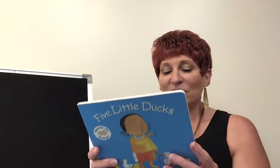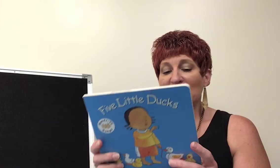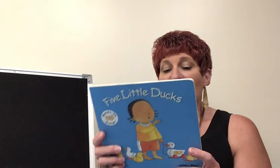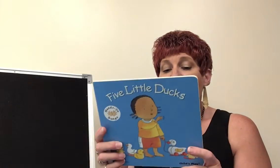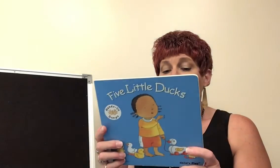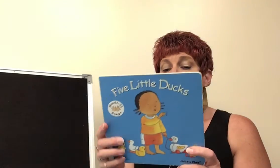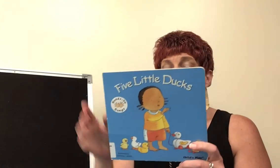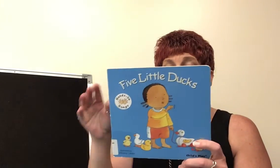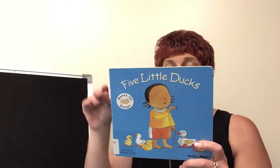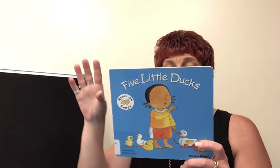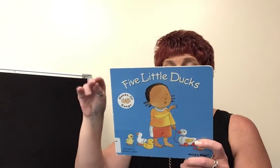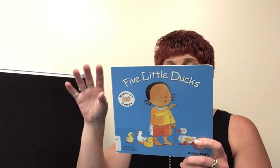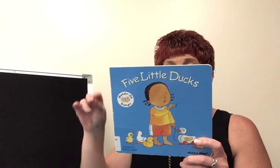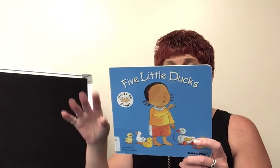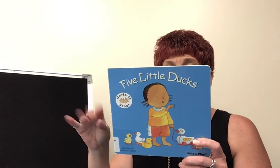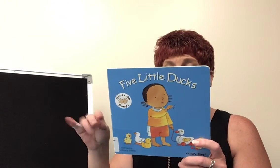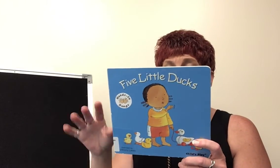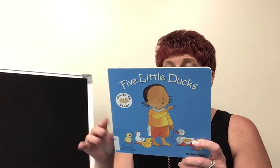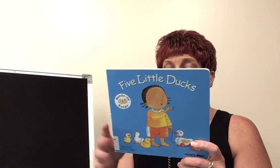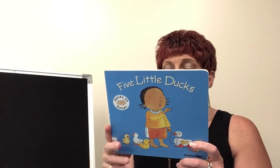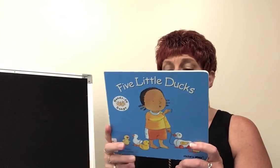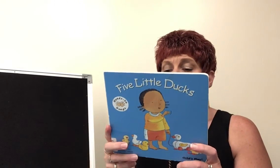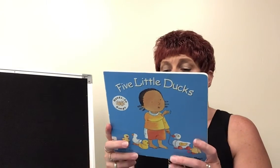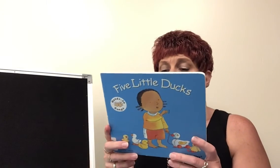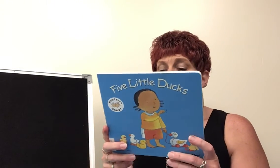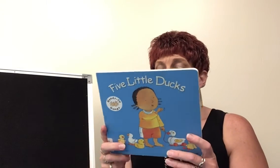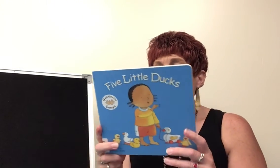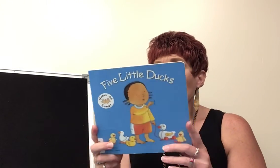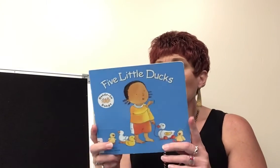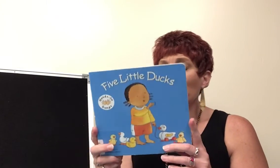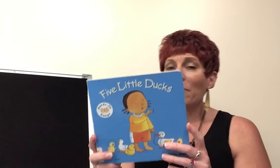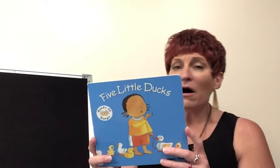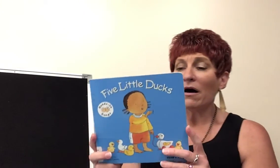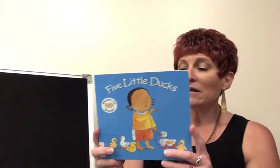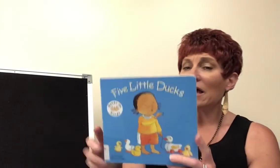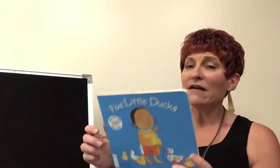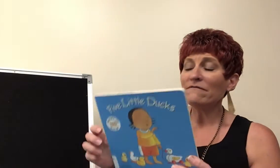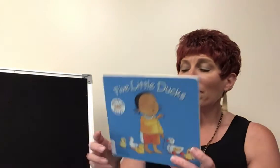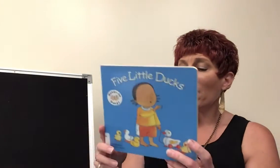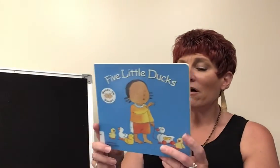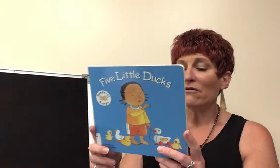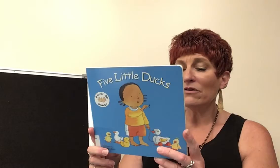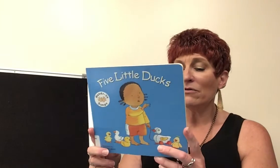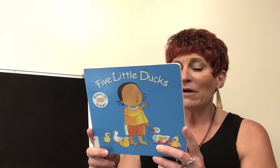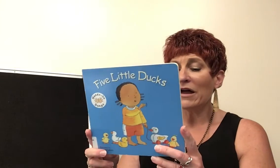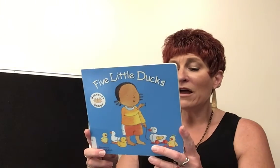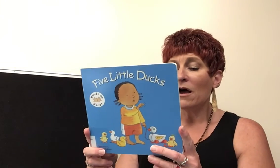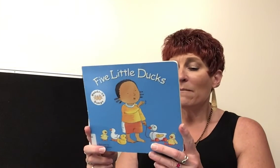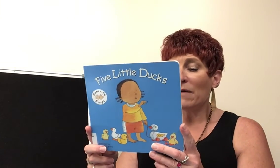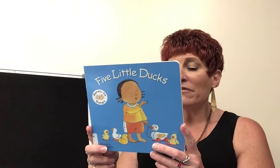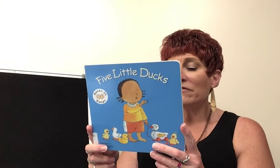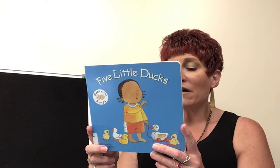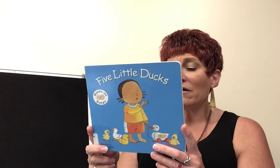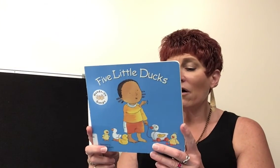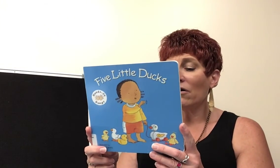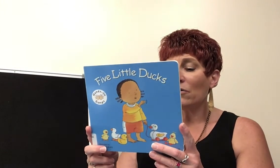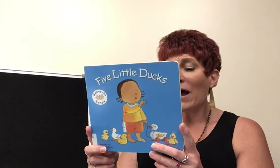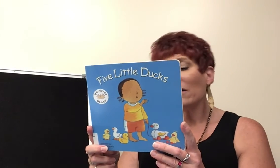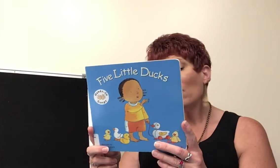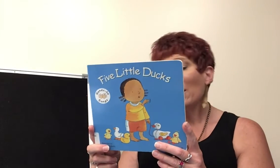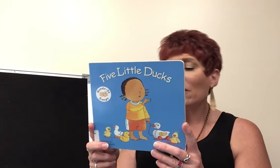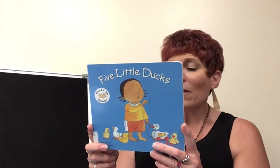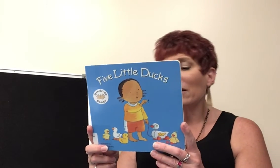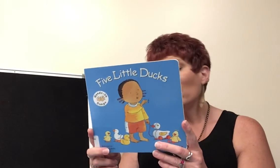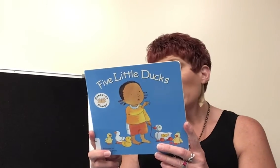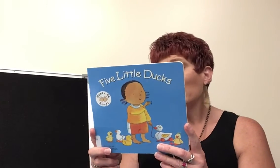And it goes, five little ducks went swimming one day over the pond and far away. Mother duck called